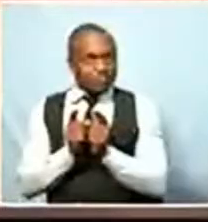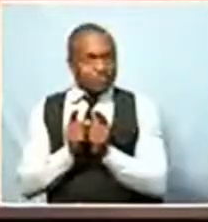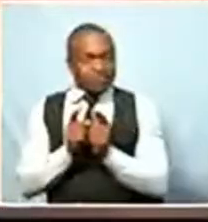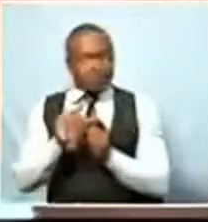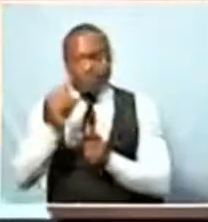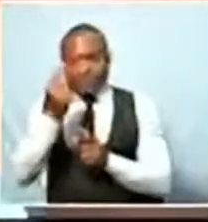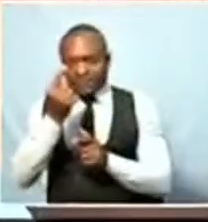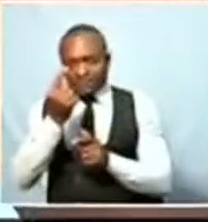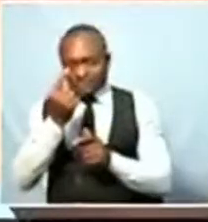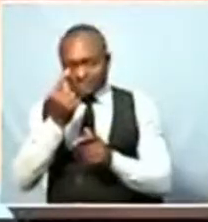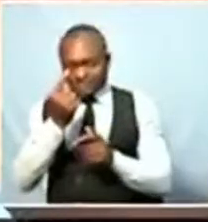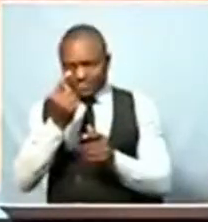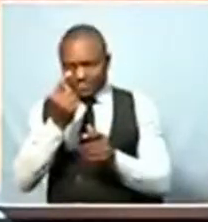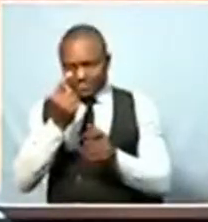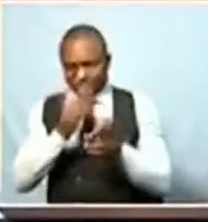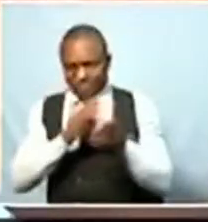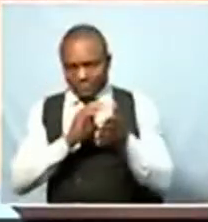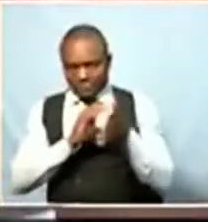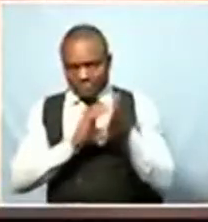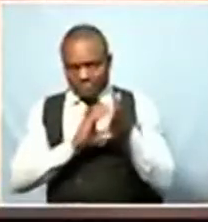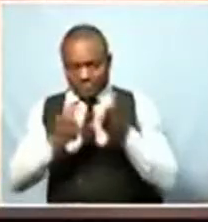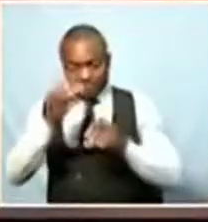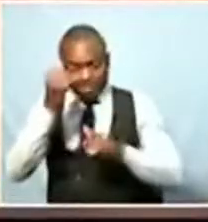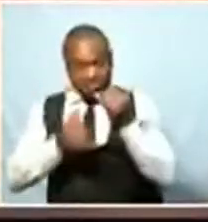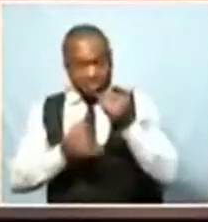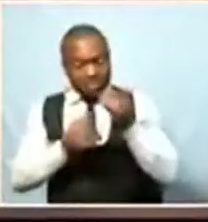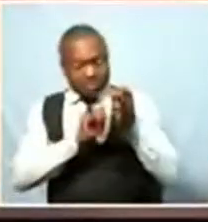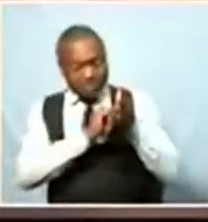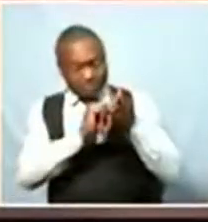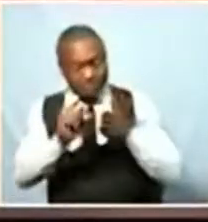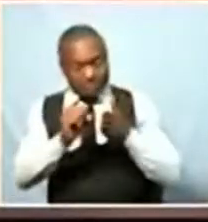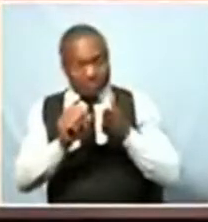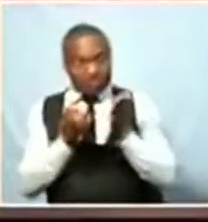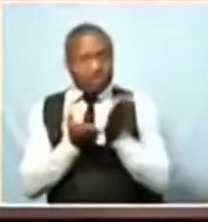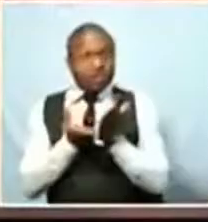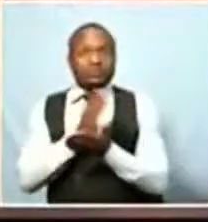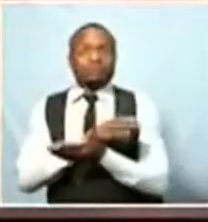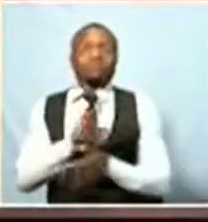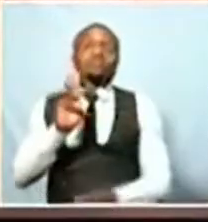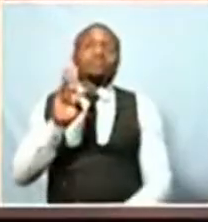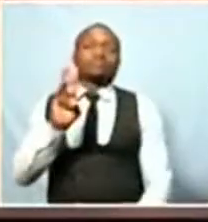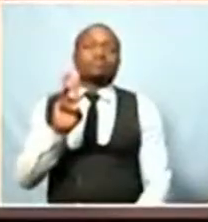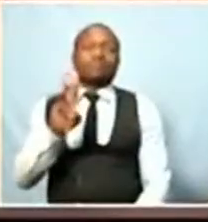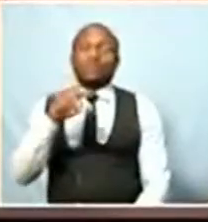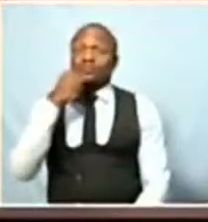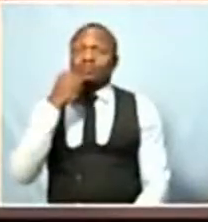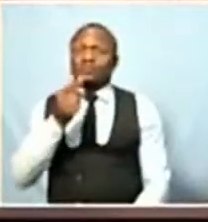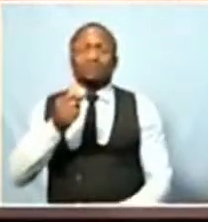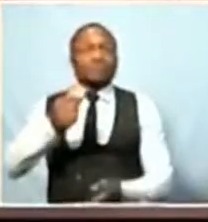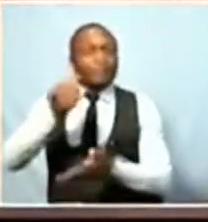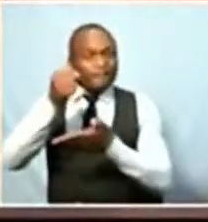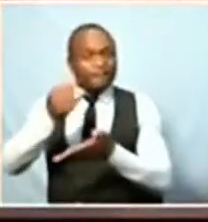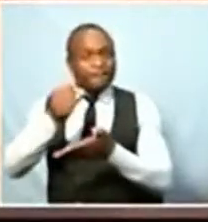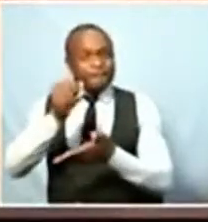first paragraph, now the last sentence in the first paragraph on page 6, he says the budget is therefore